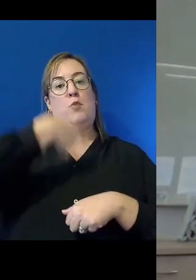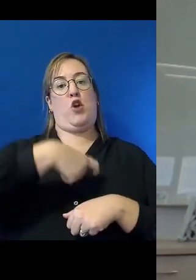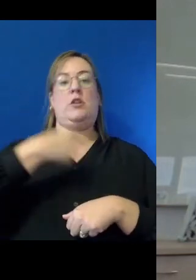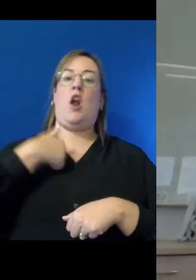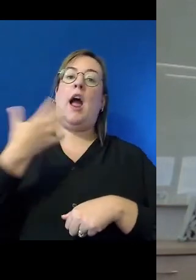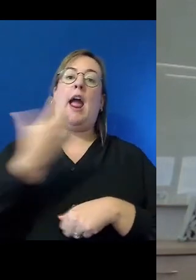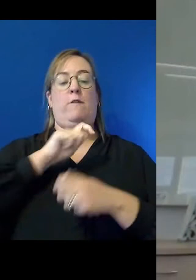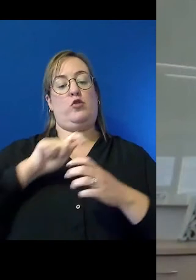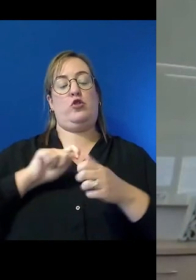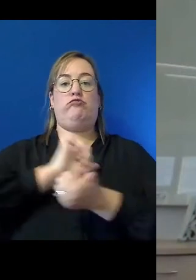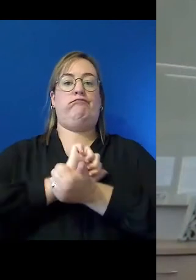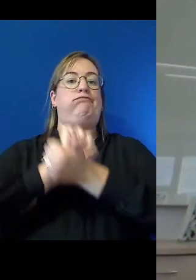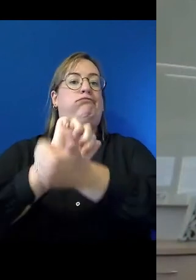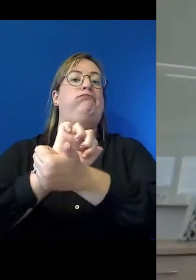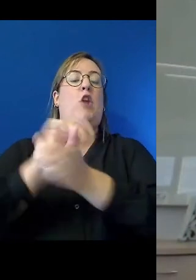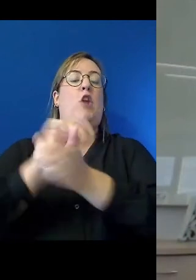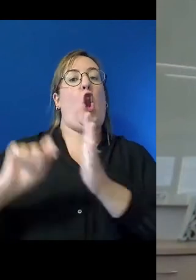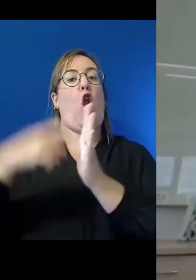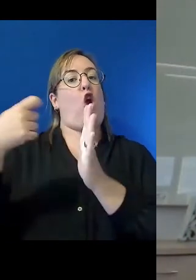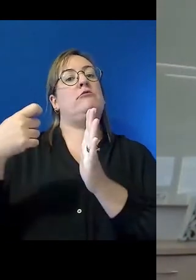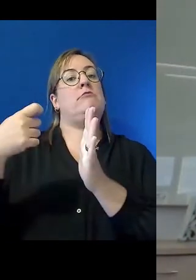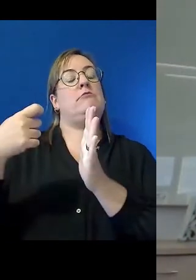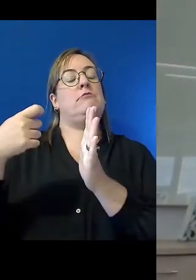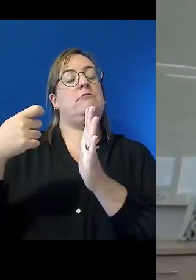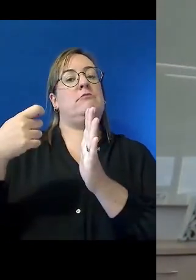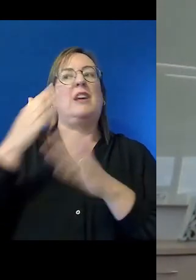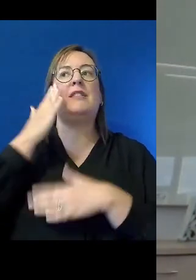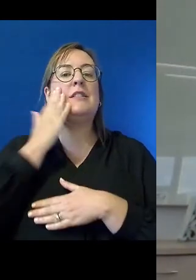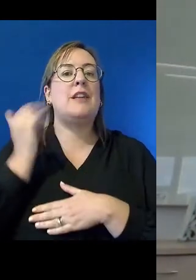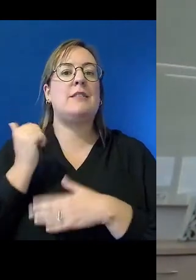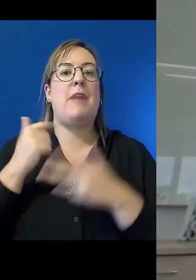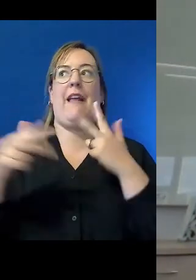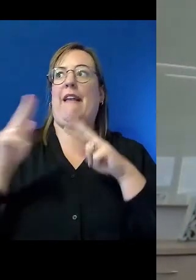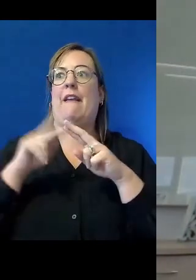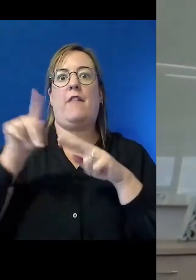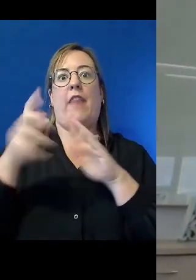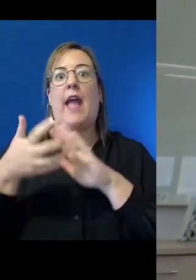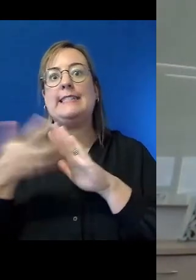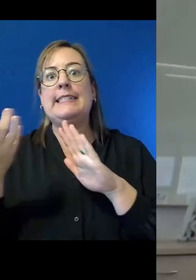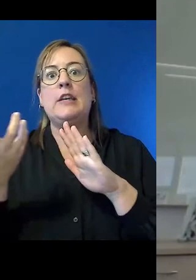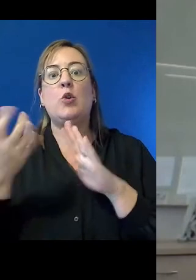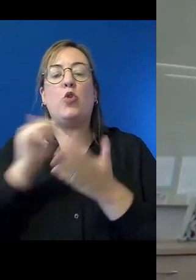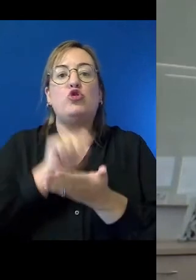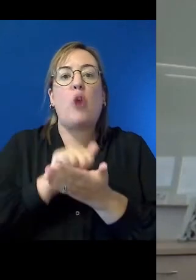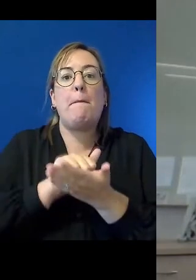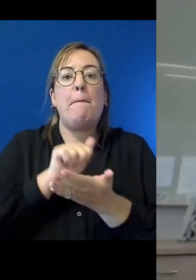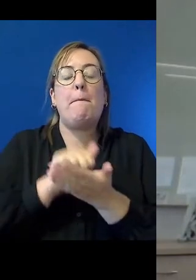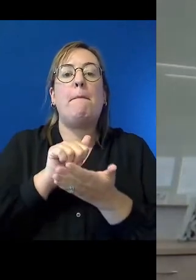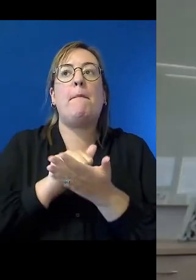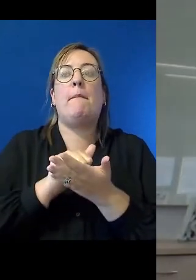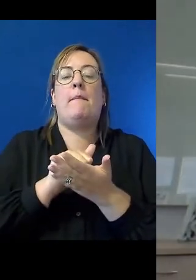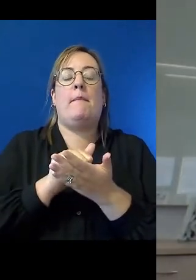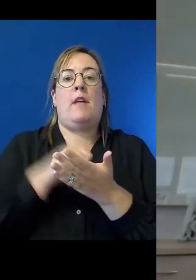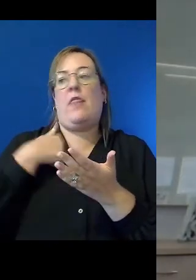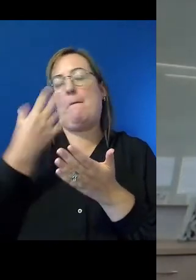regardless of the offence. If they've committed an offence, say such as shoplifting, they deserve to go to court and they deserve to be prosecuted and